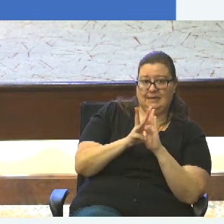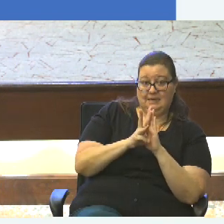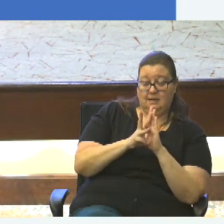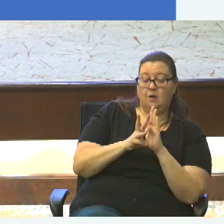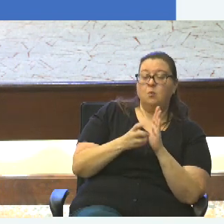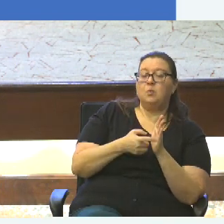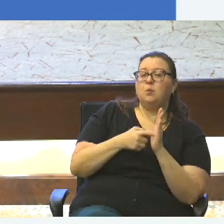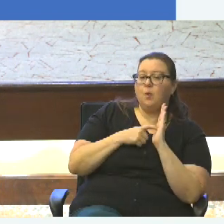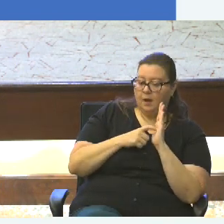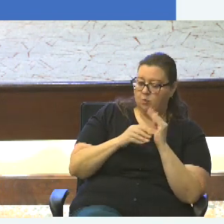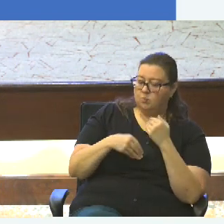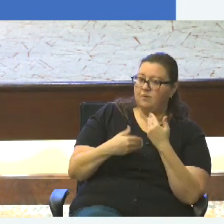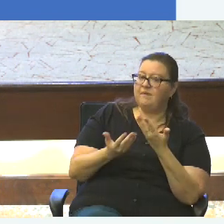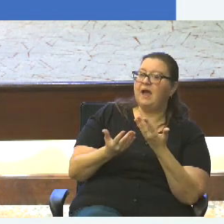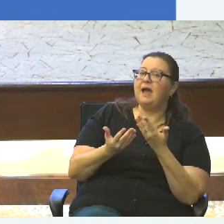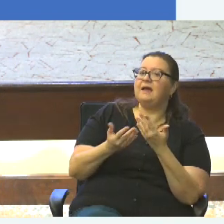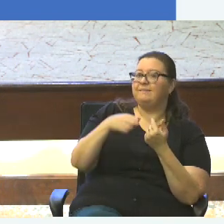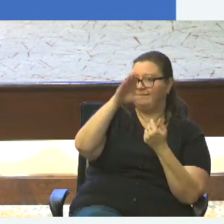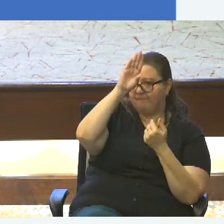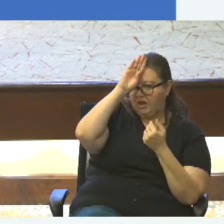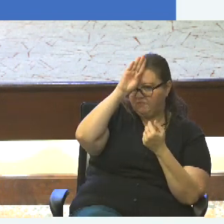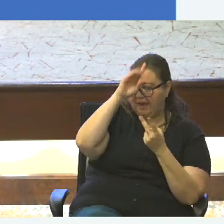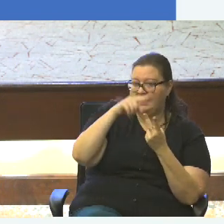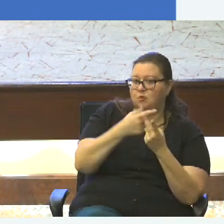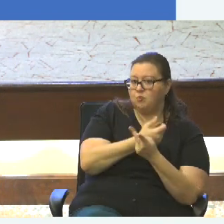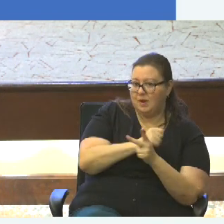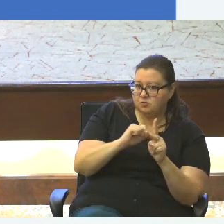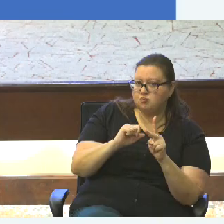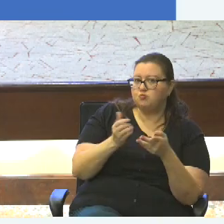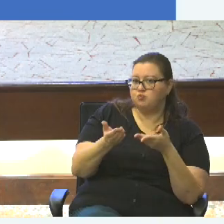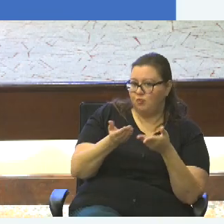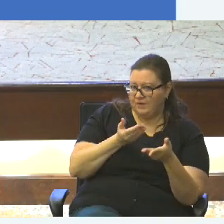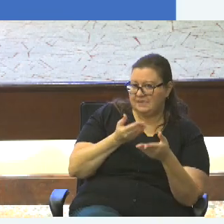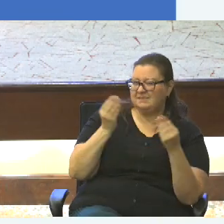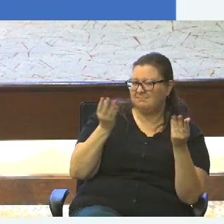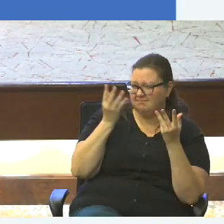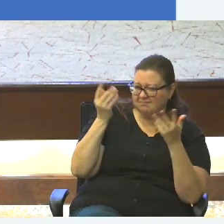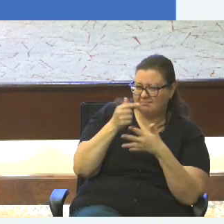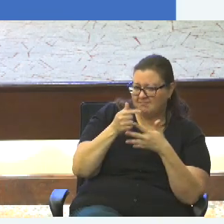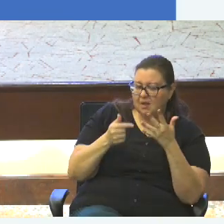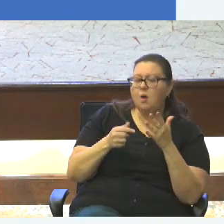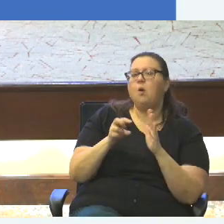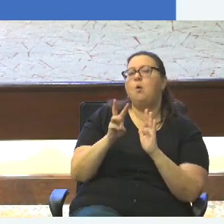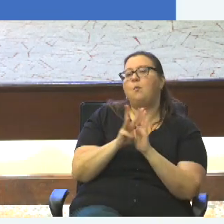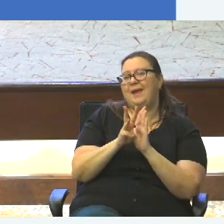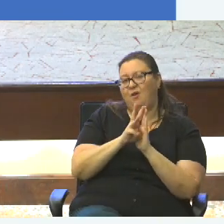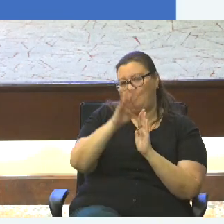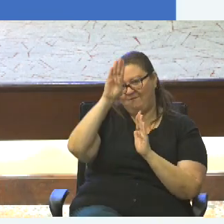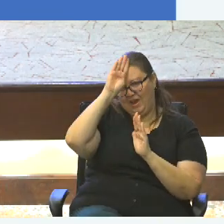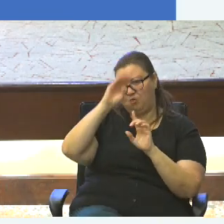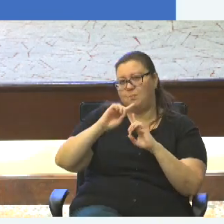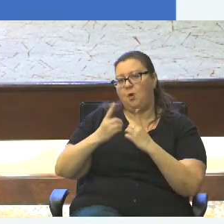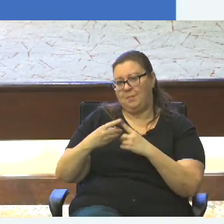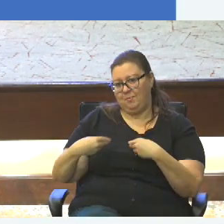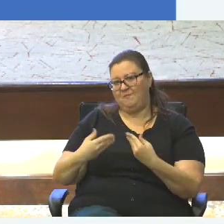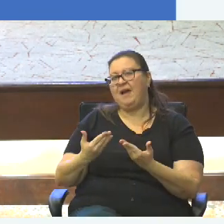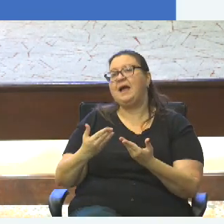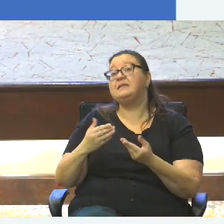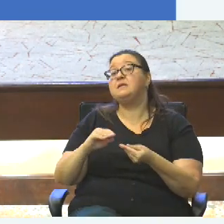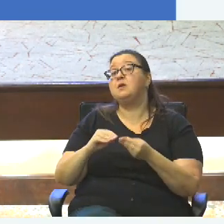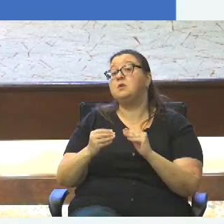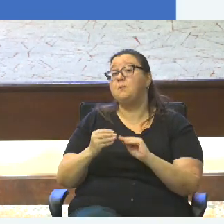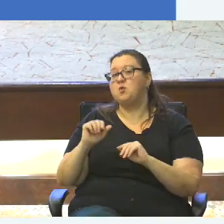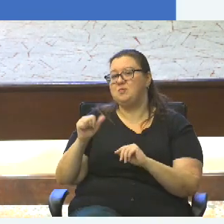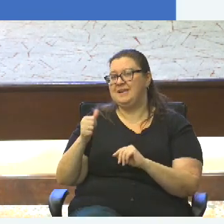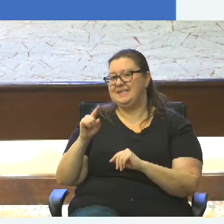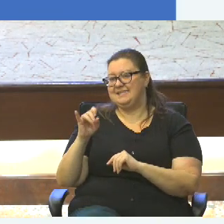to provide aircraft rescue and firefighting services, and those are in fact provided by the Waco Fire Department through the presence of Fire Station Number 10 on